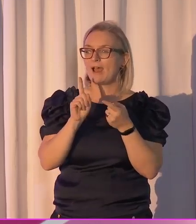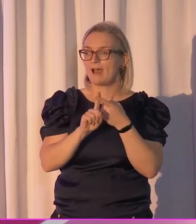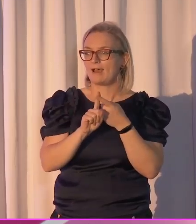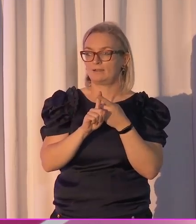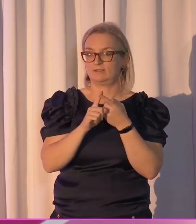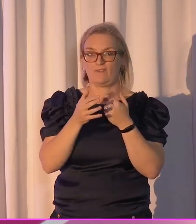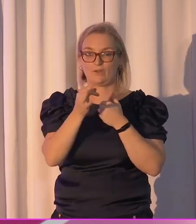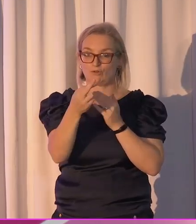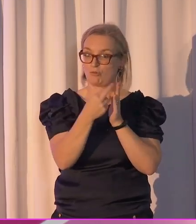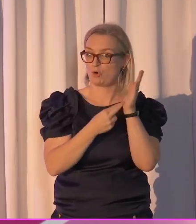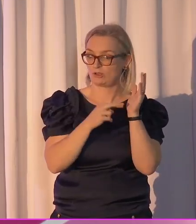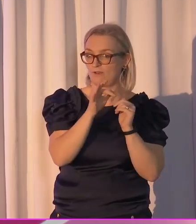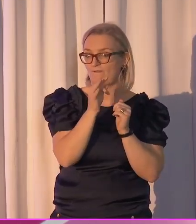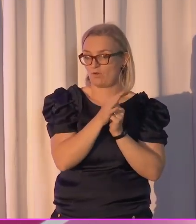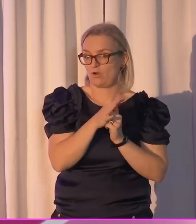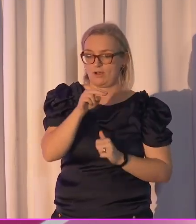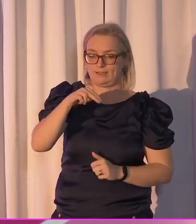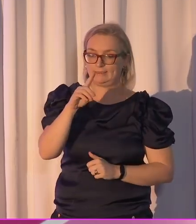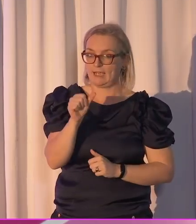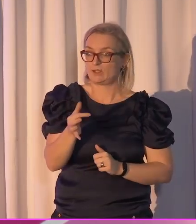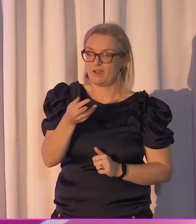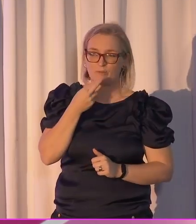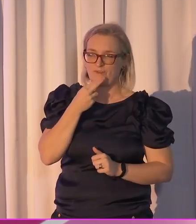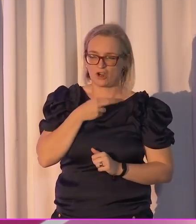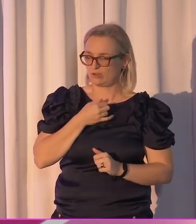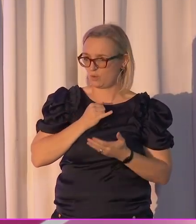NDA reports, so if you would prefer